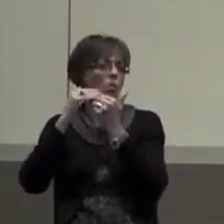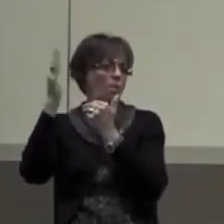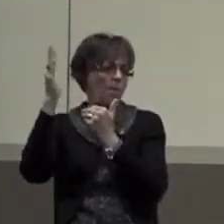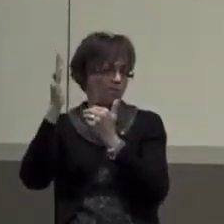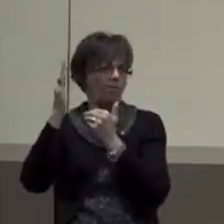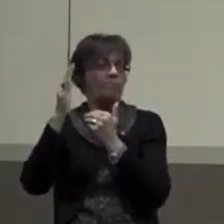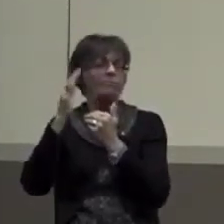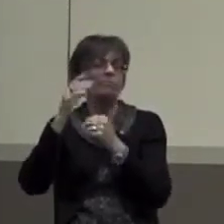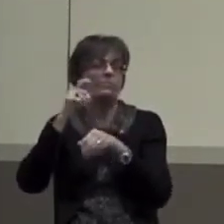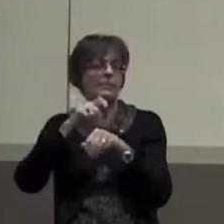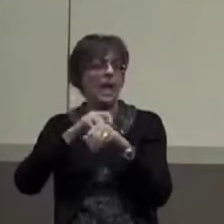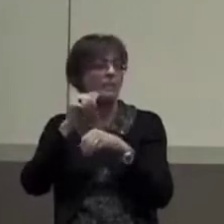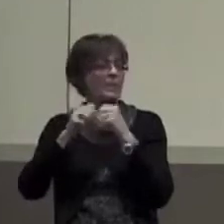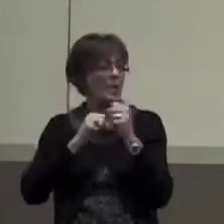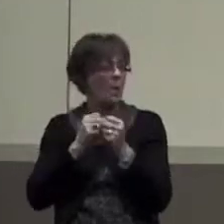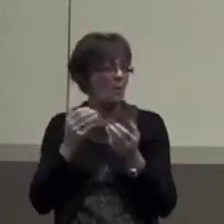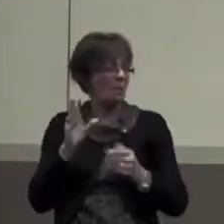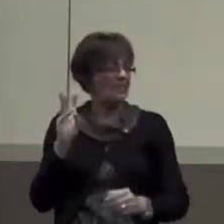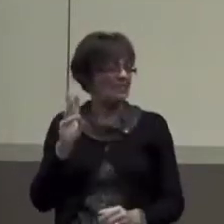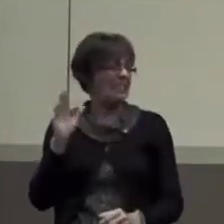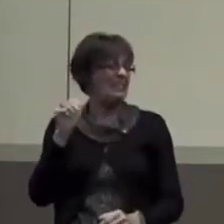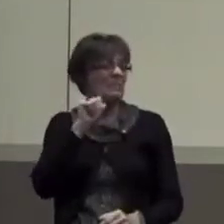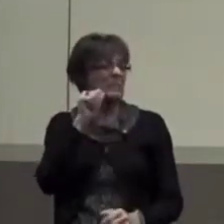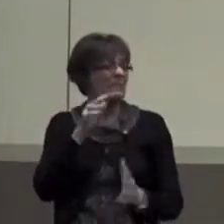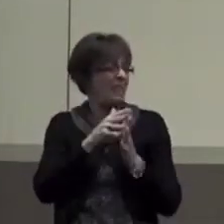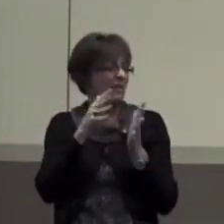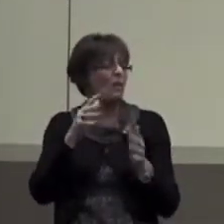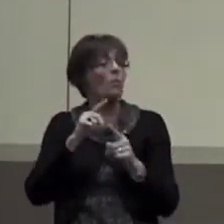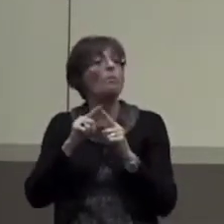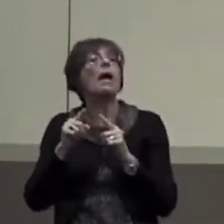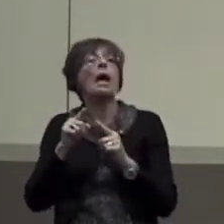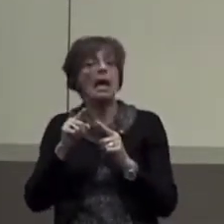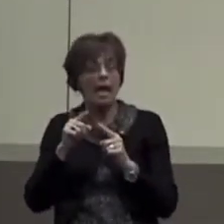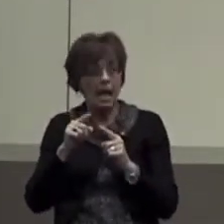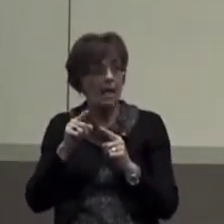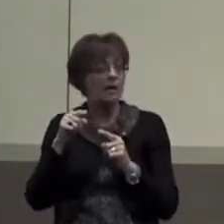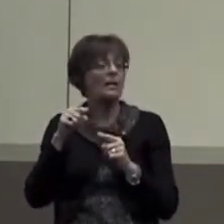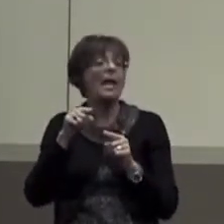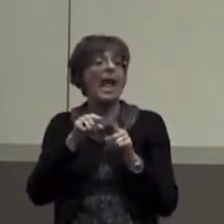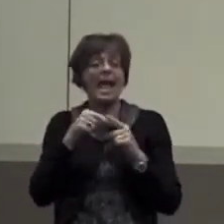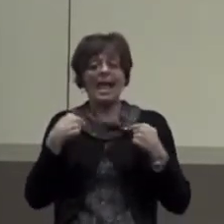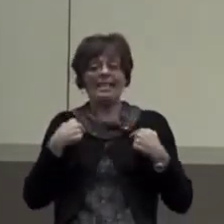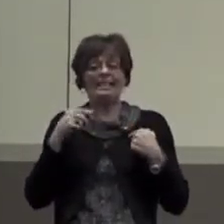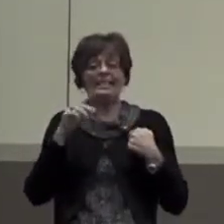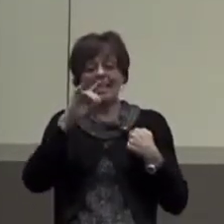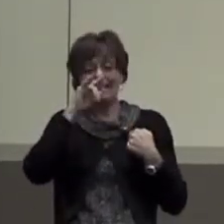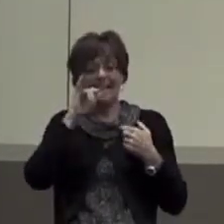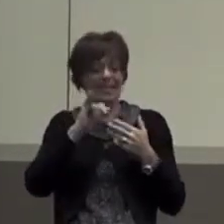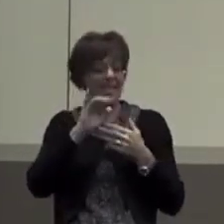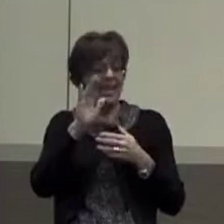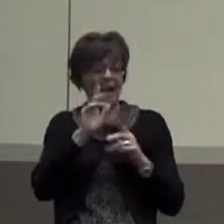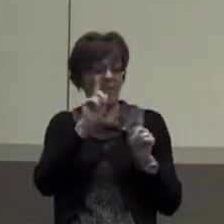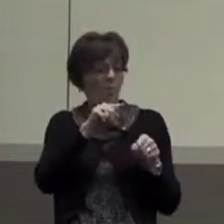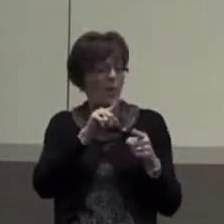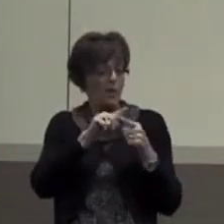doesn't seem like it's a whole lot, but as a kid who never went to the principal's office, 6 is a whole lot.